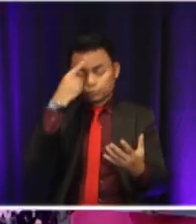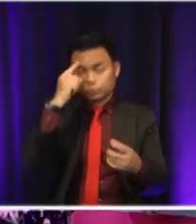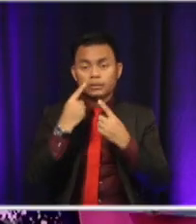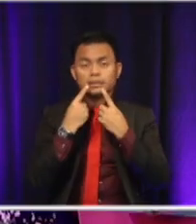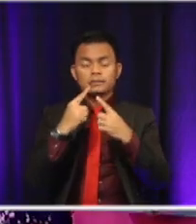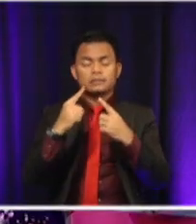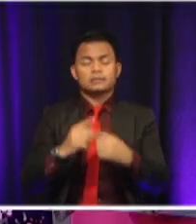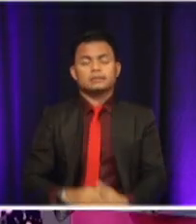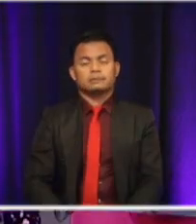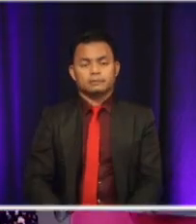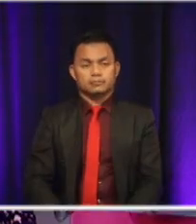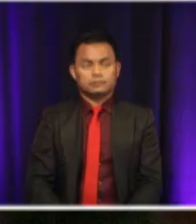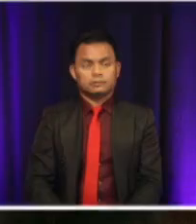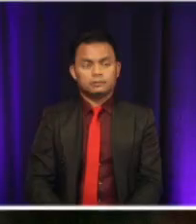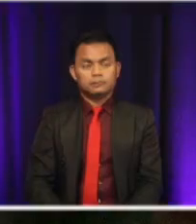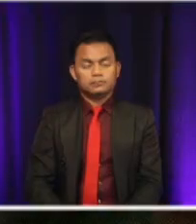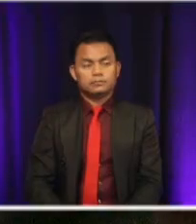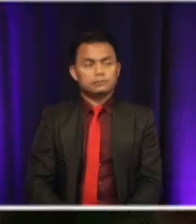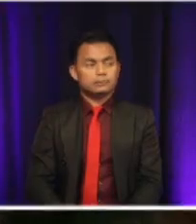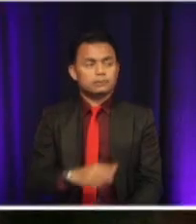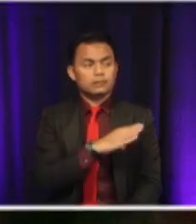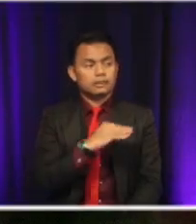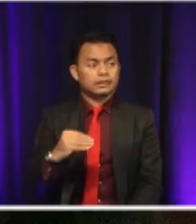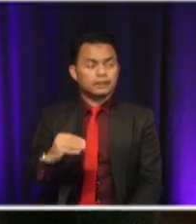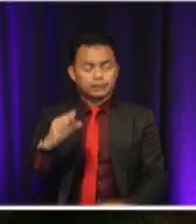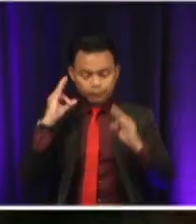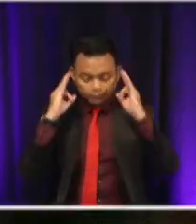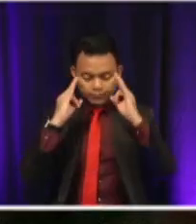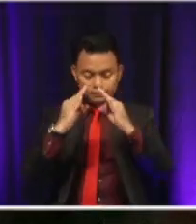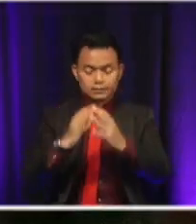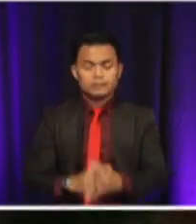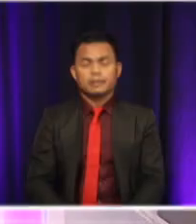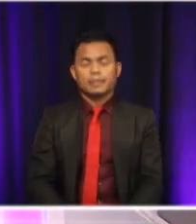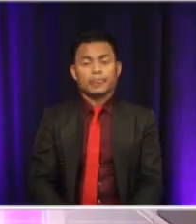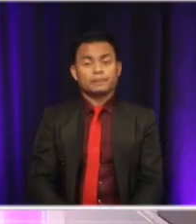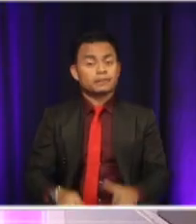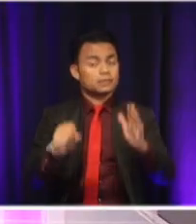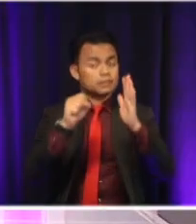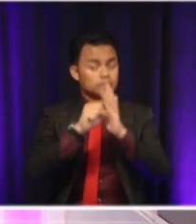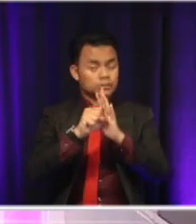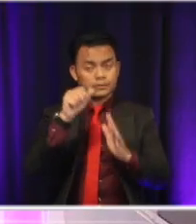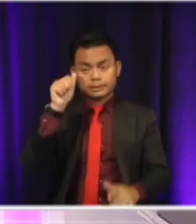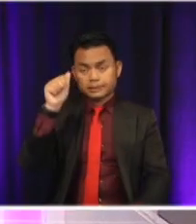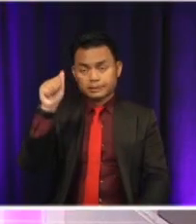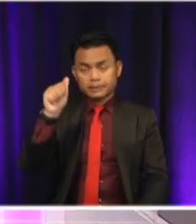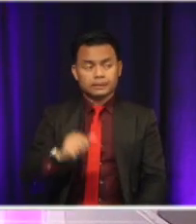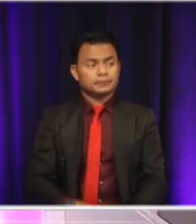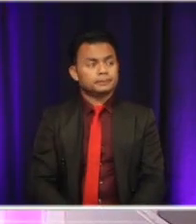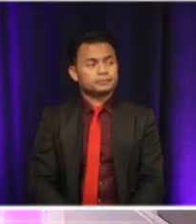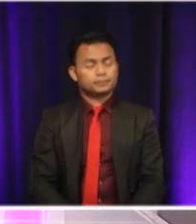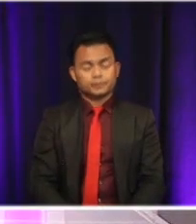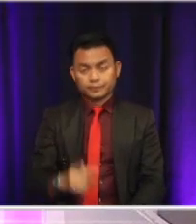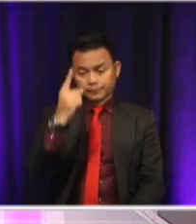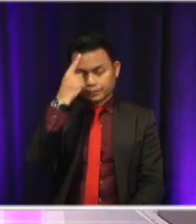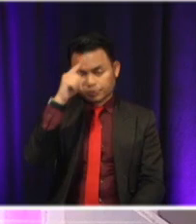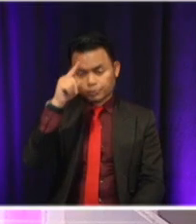B question for prose. All right, that was a bit about section A for prose. And just to quote back what teacher